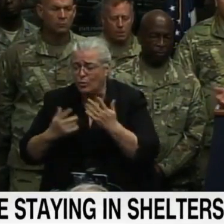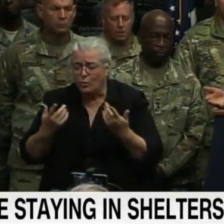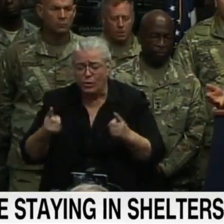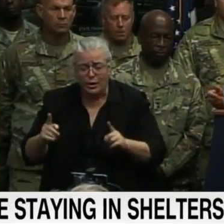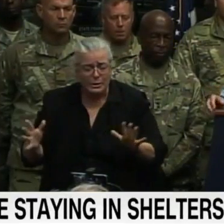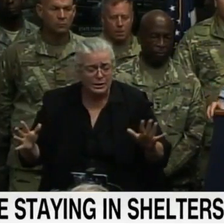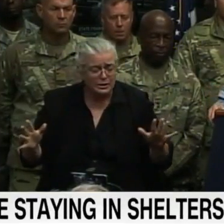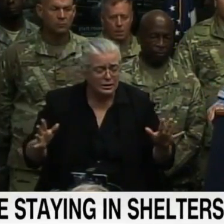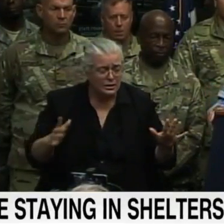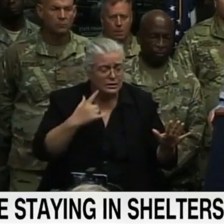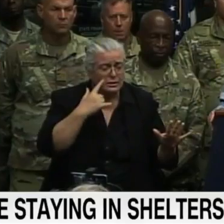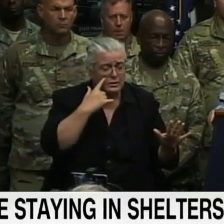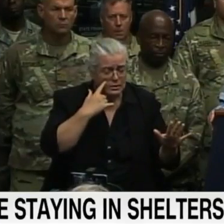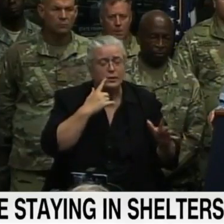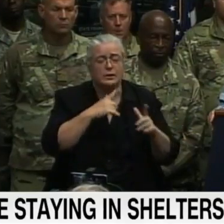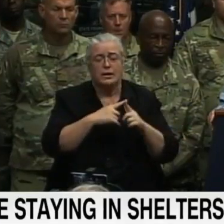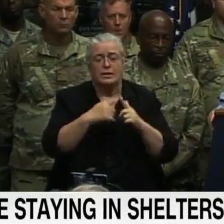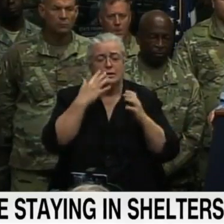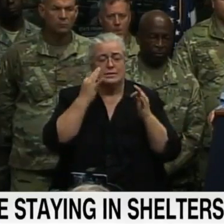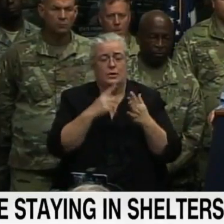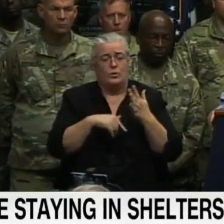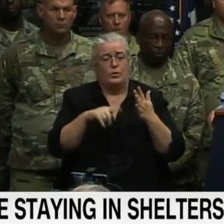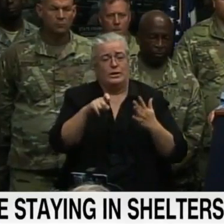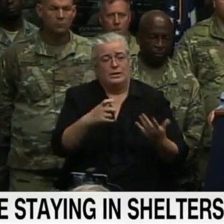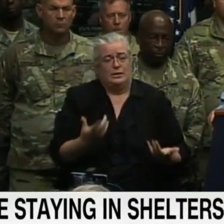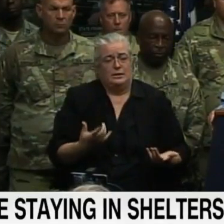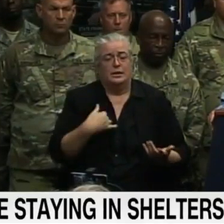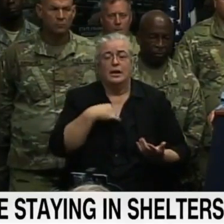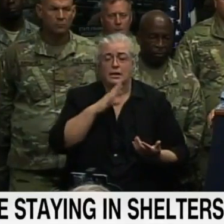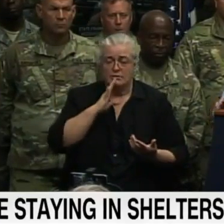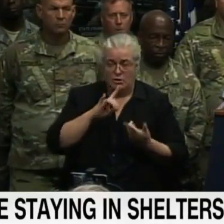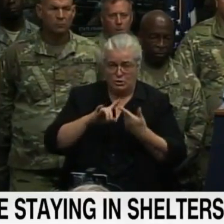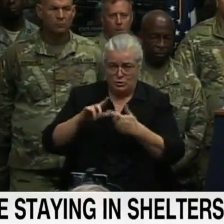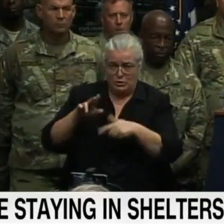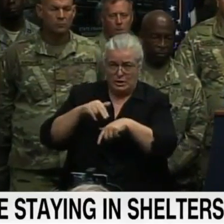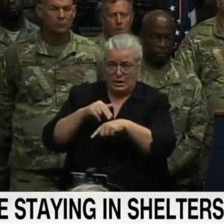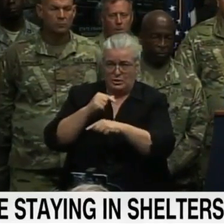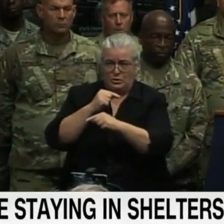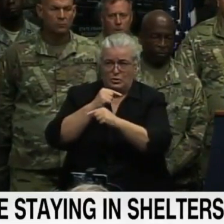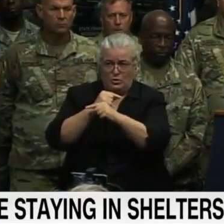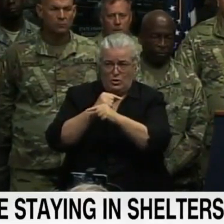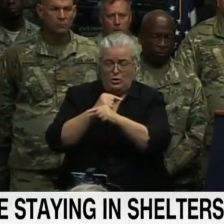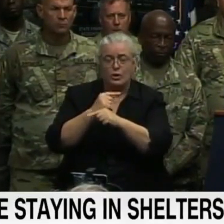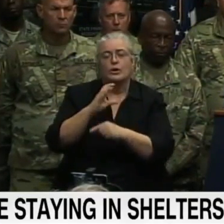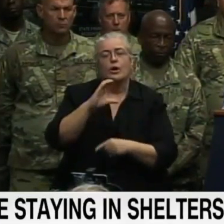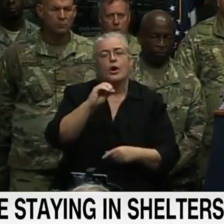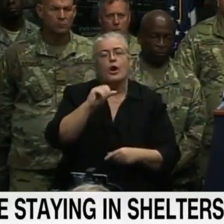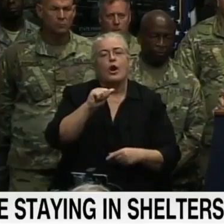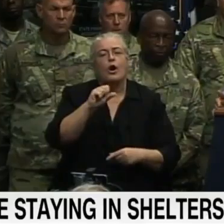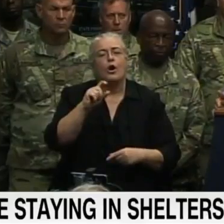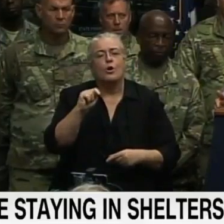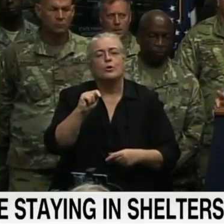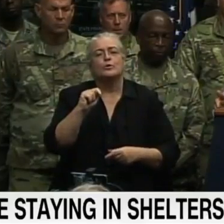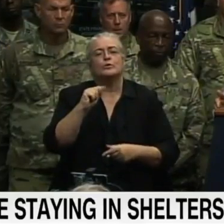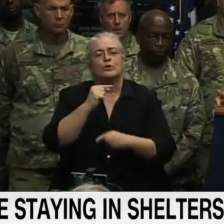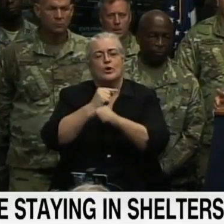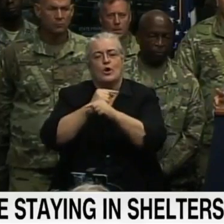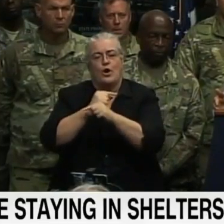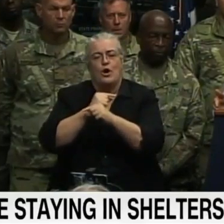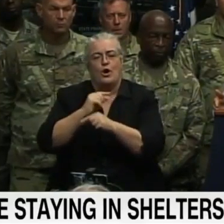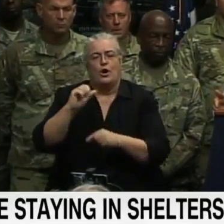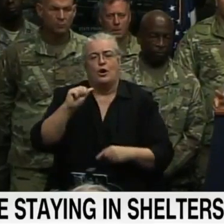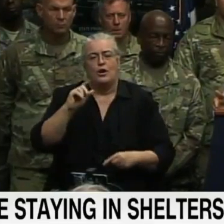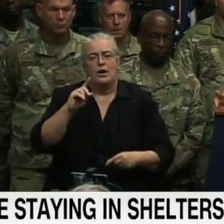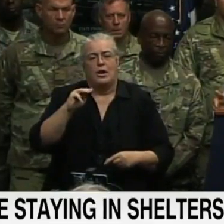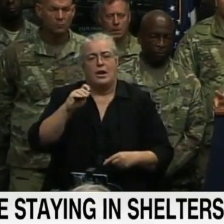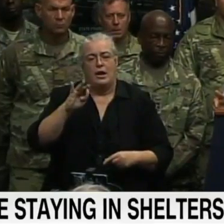met with the Admiral for the Coast Guard today. We'll try to get down to the Keys as quickly as we can because that's the first